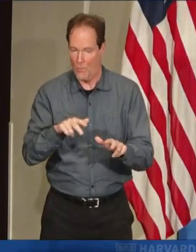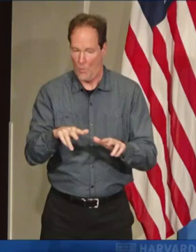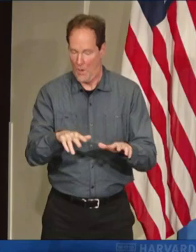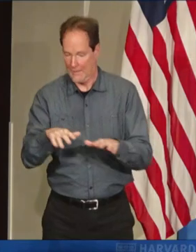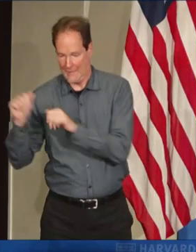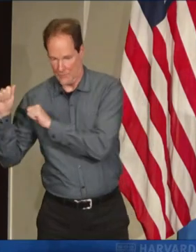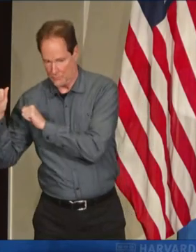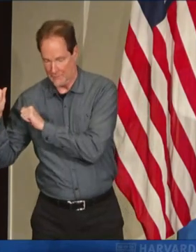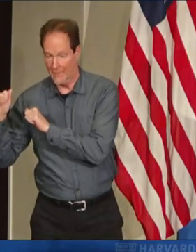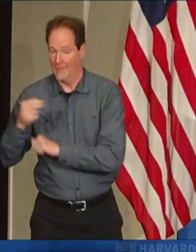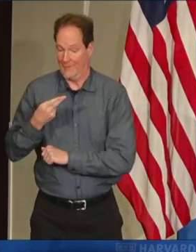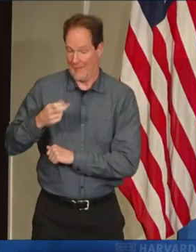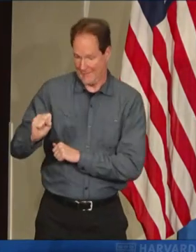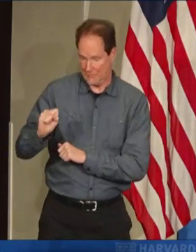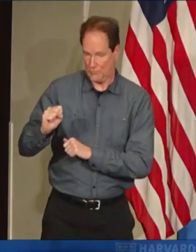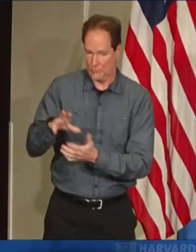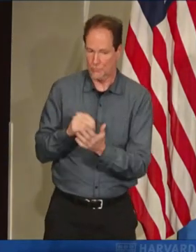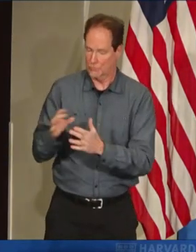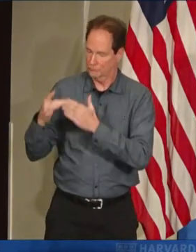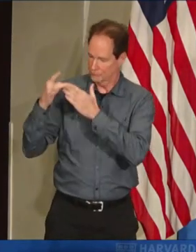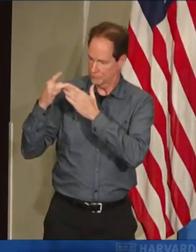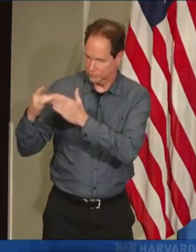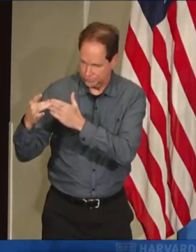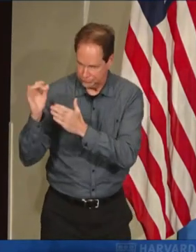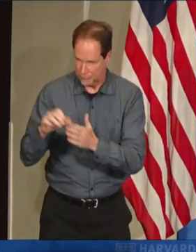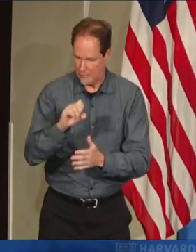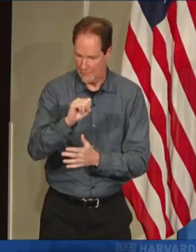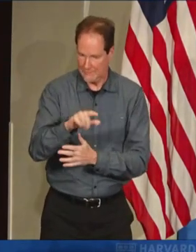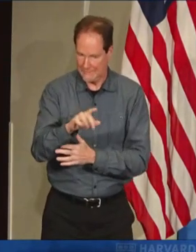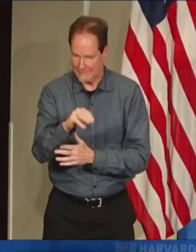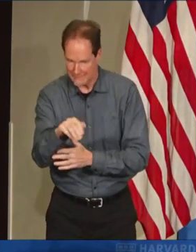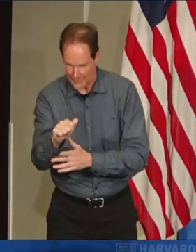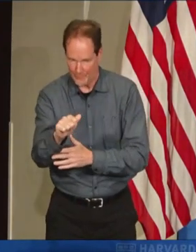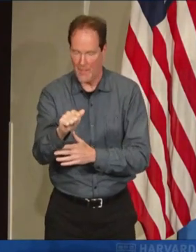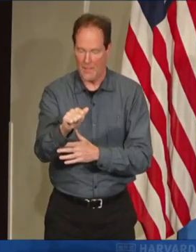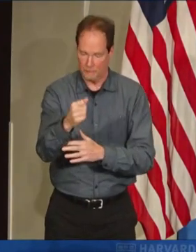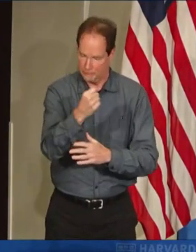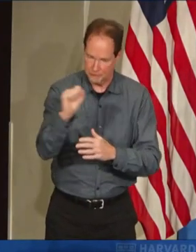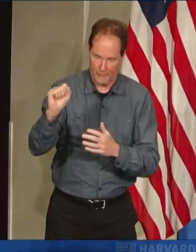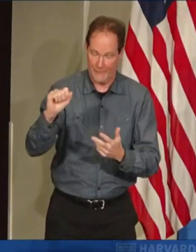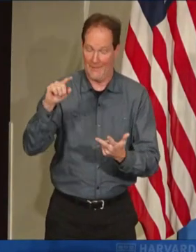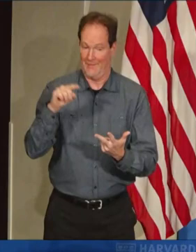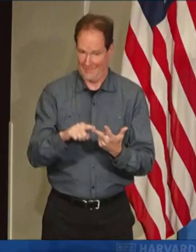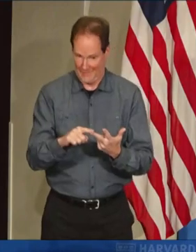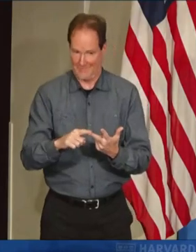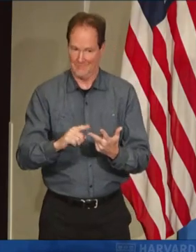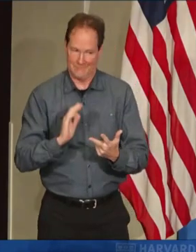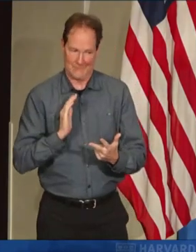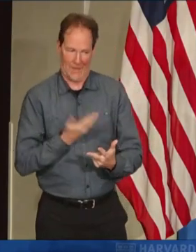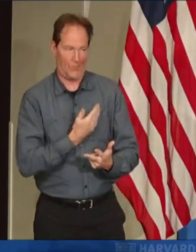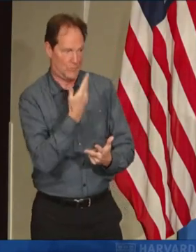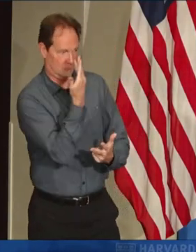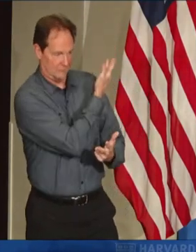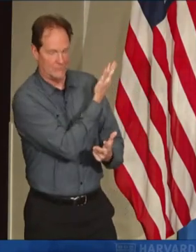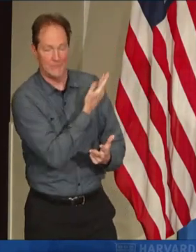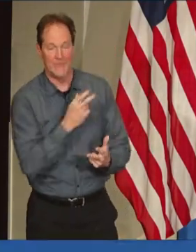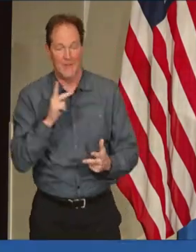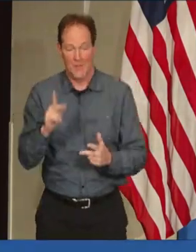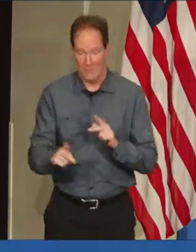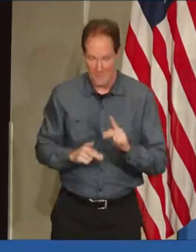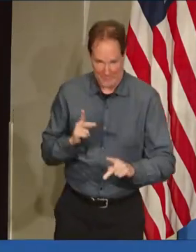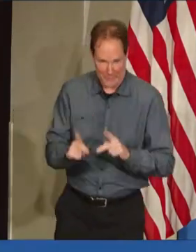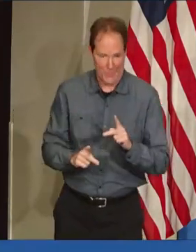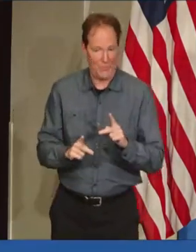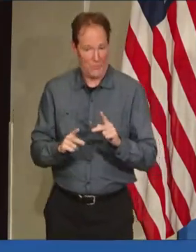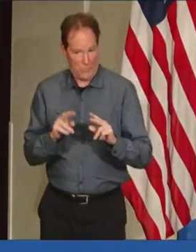school student who led the Selma walkouts, and then this piece. So people watched it because Drunk History, for